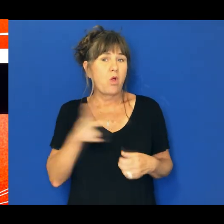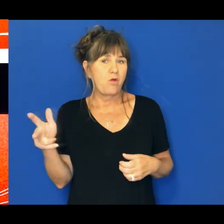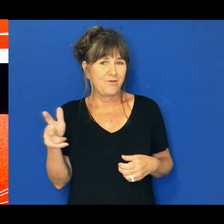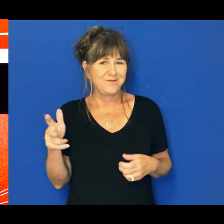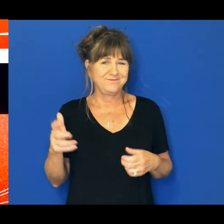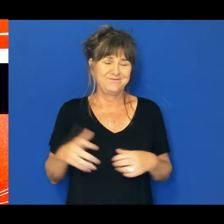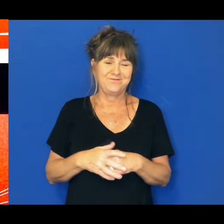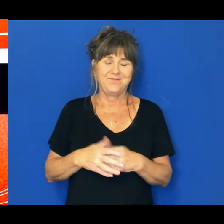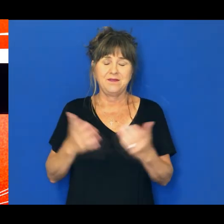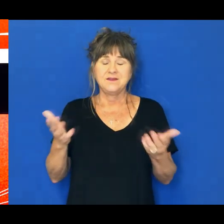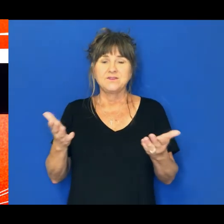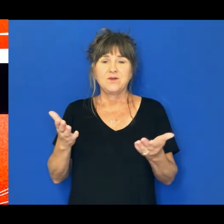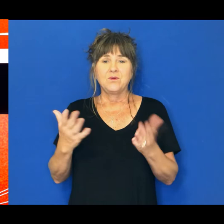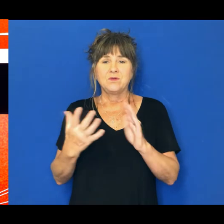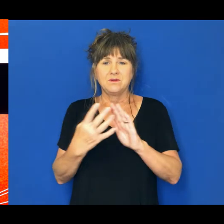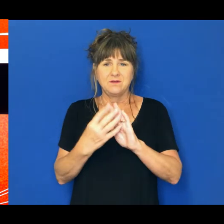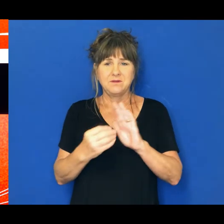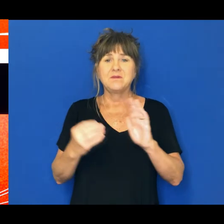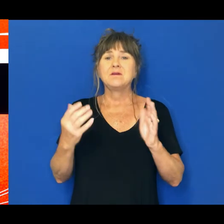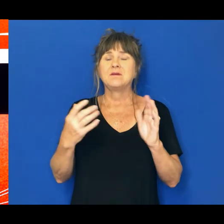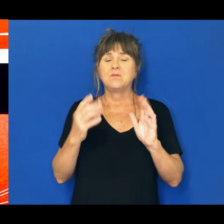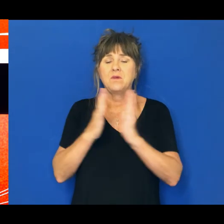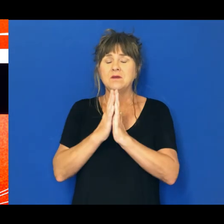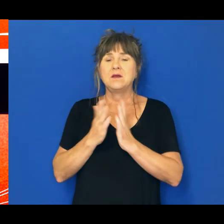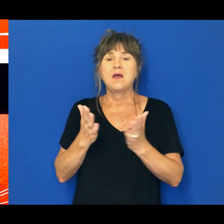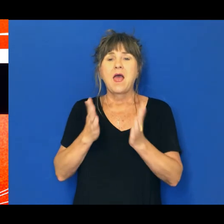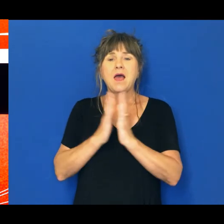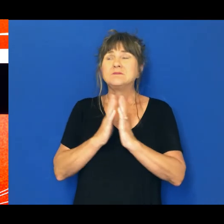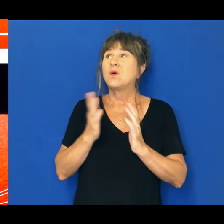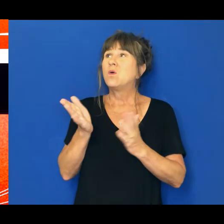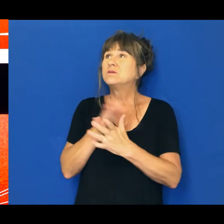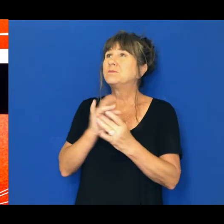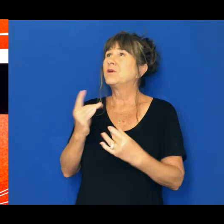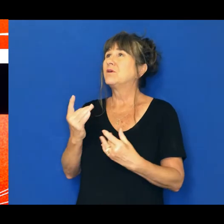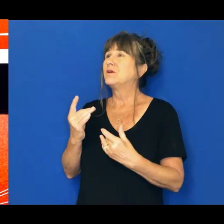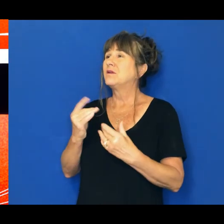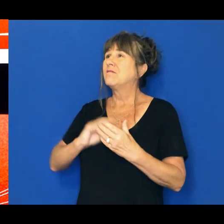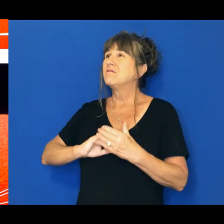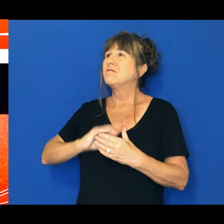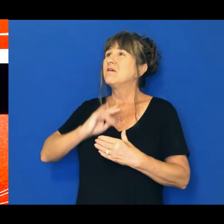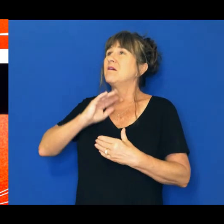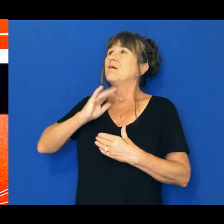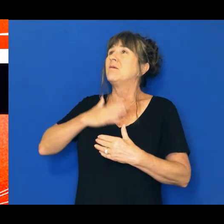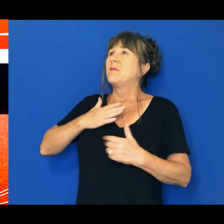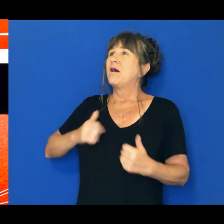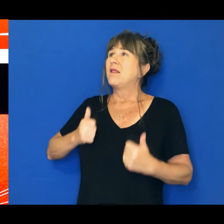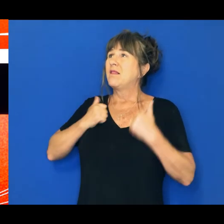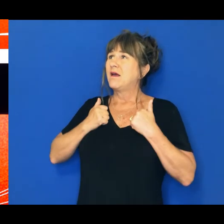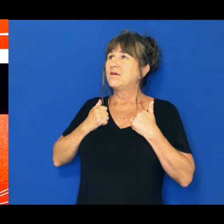together. And just say, Holy Spirit, fill my life.